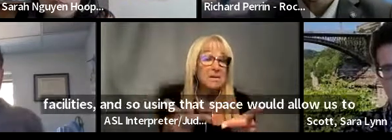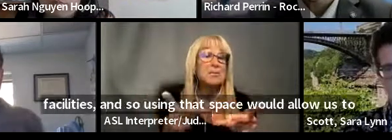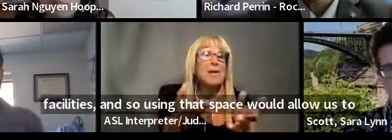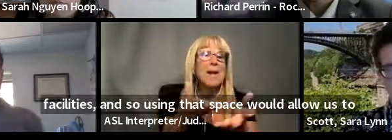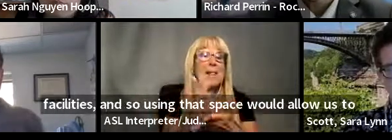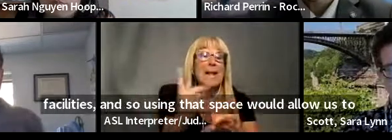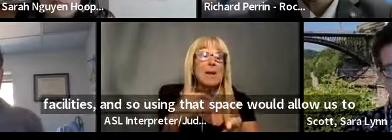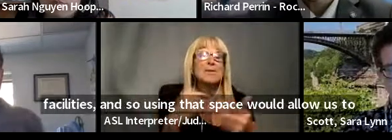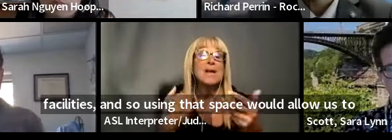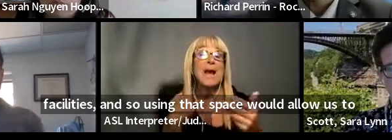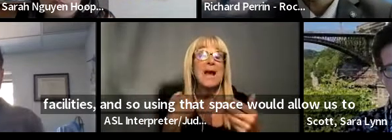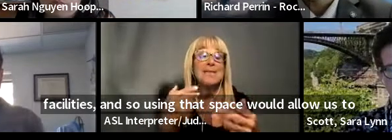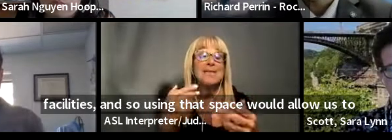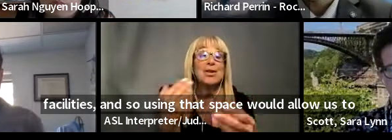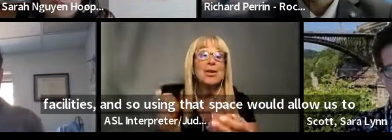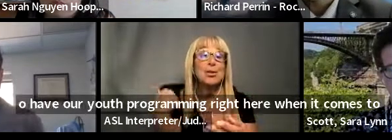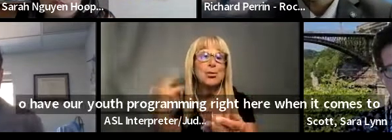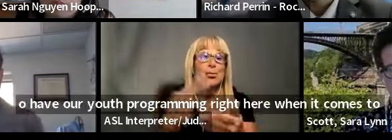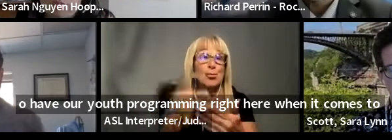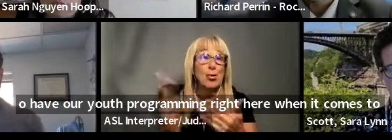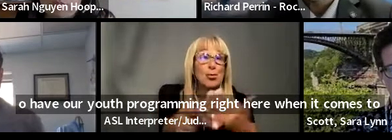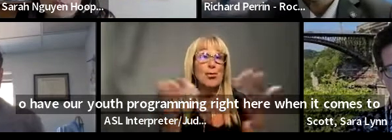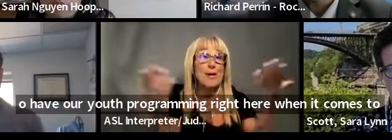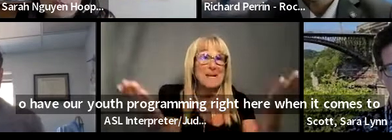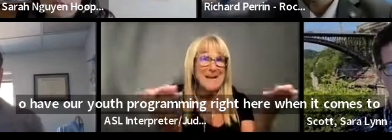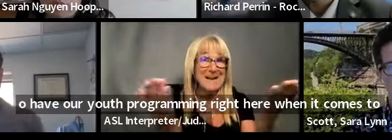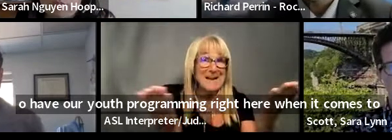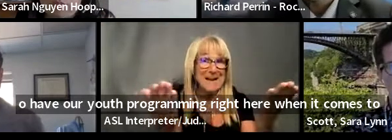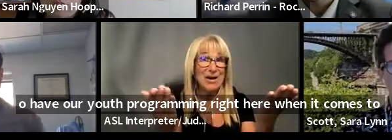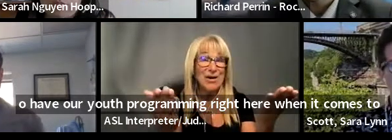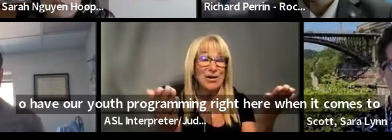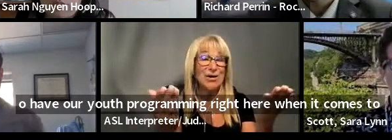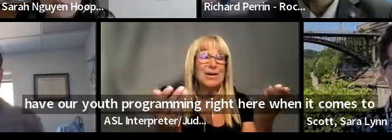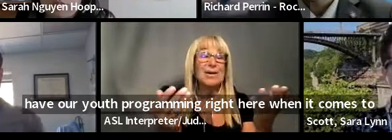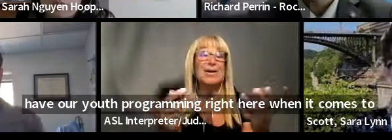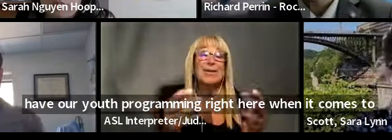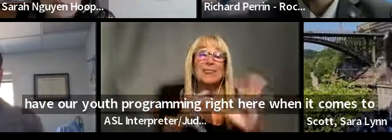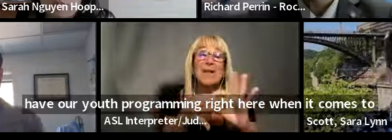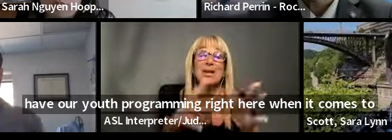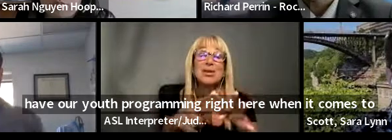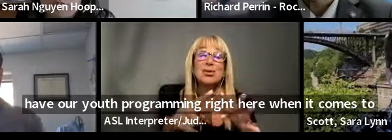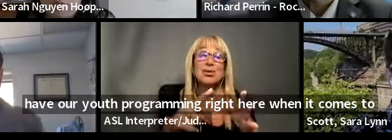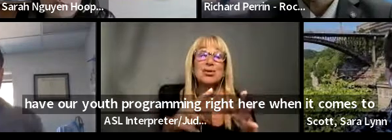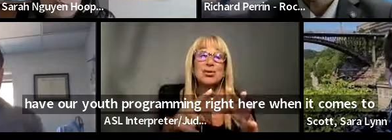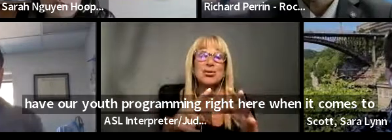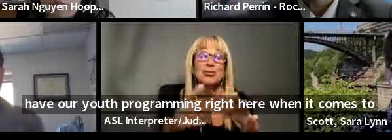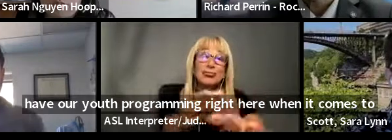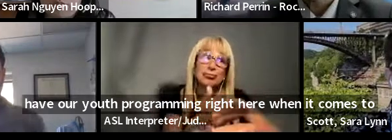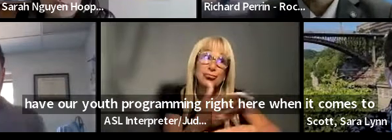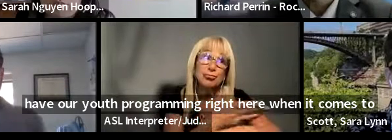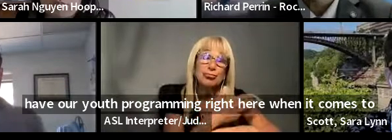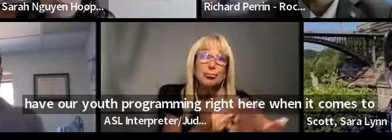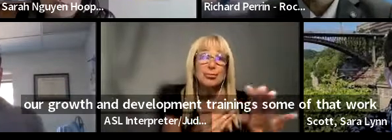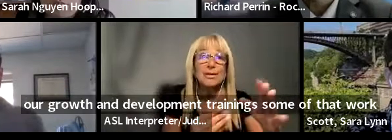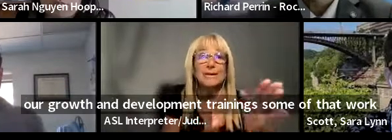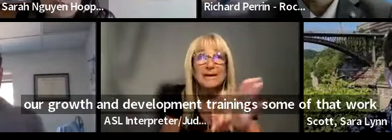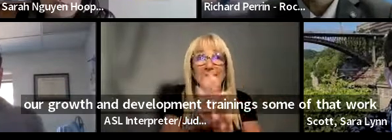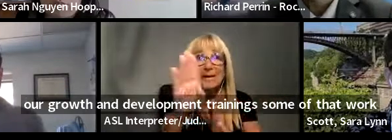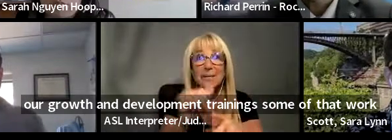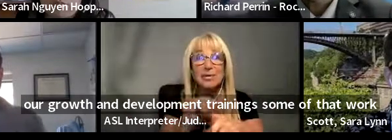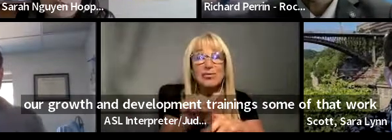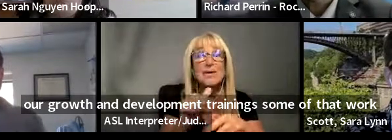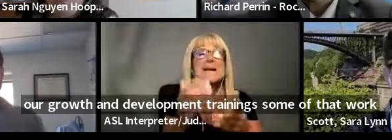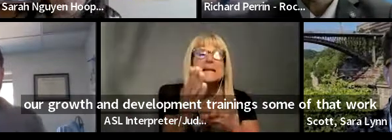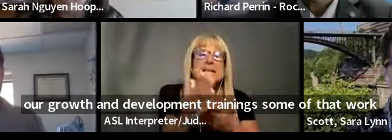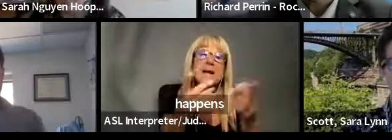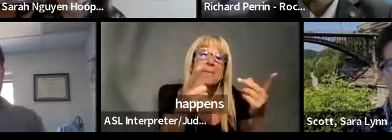here when it comes to our growth and development trainings. Some of that work happens in rec centers, but also we